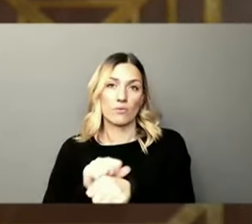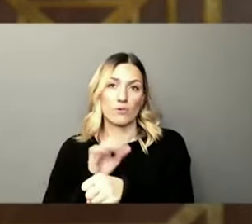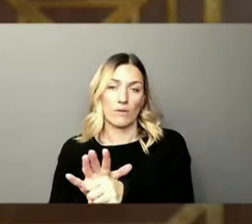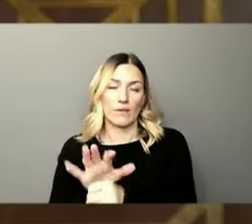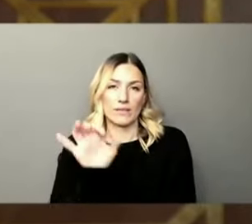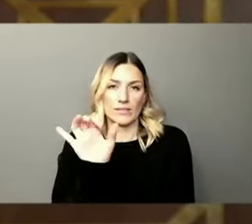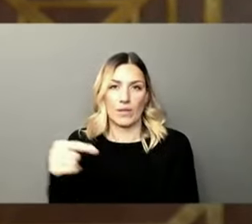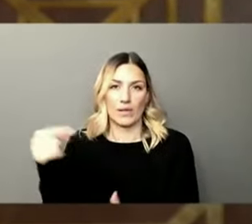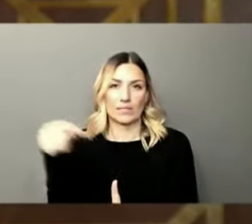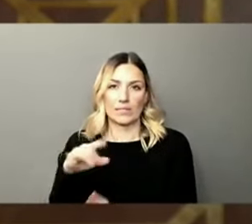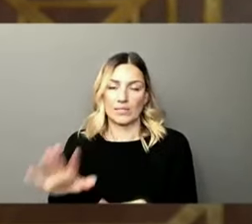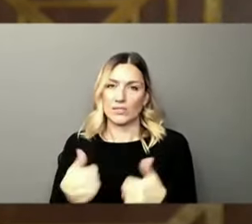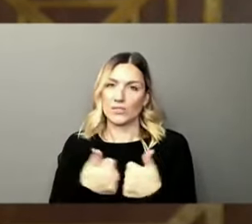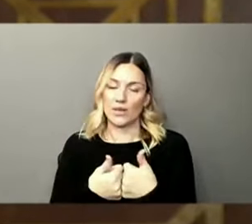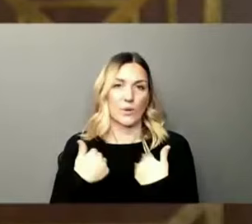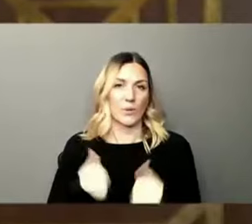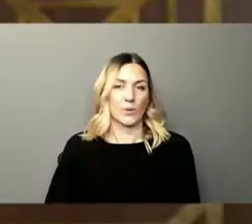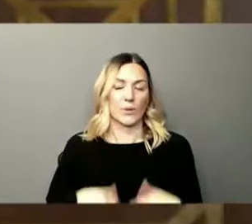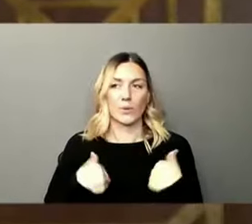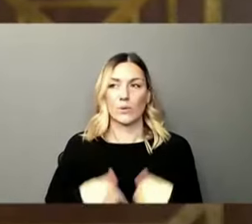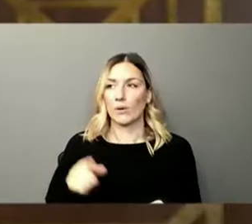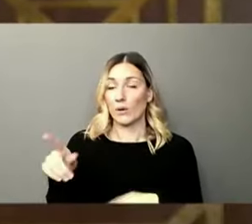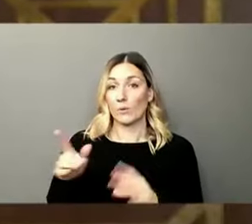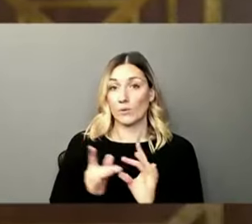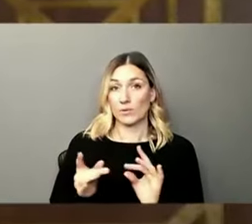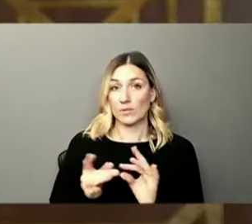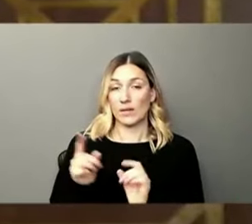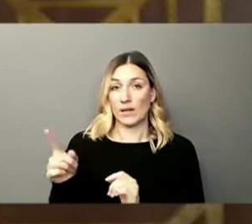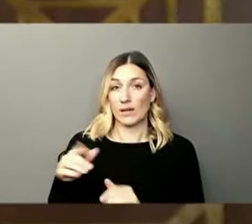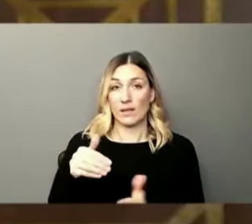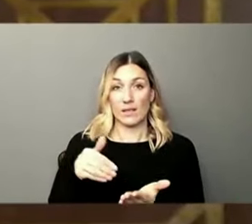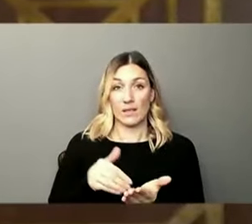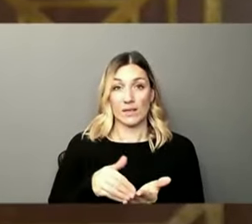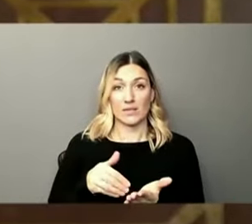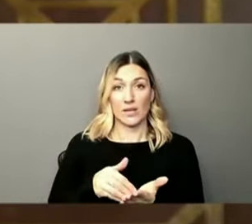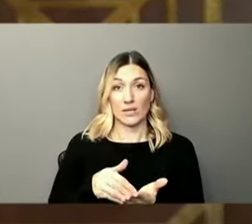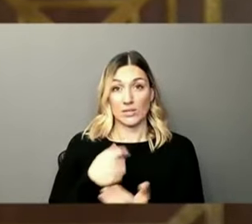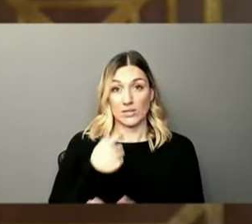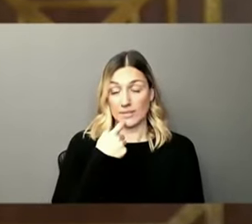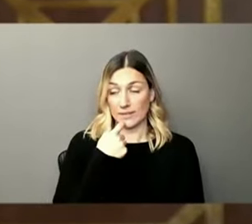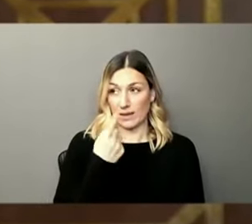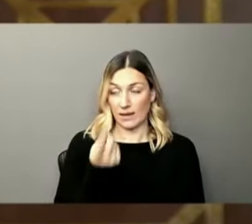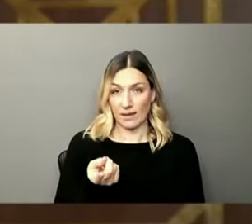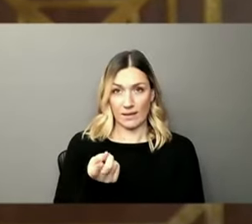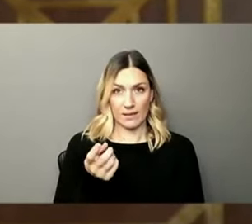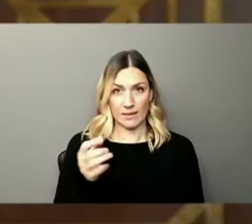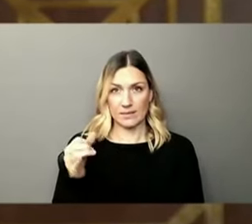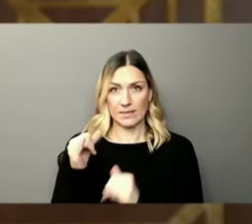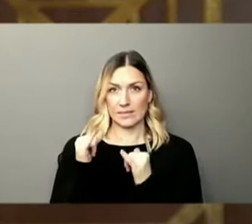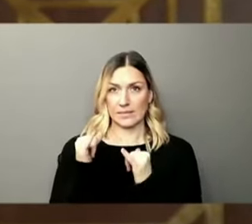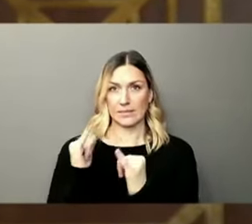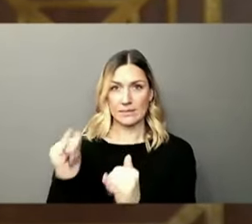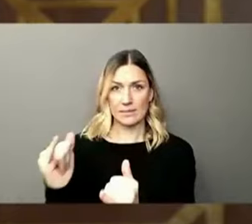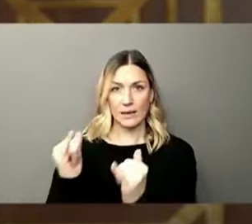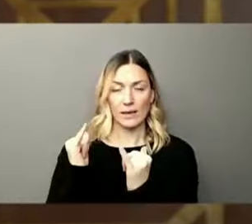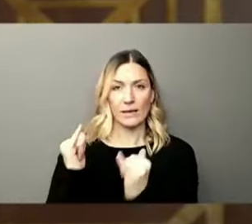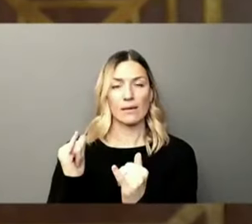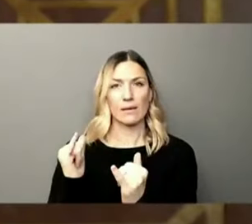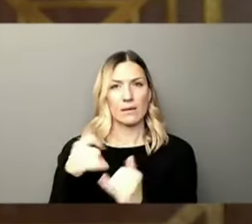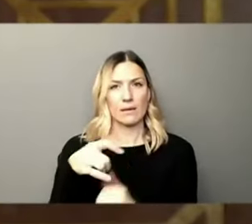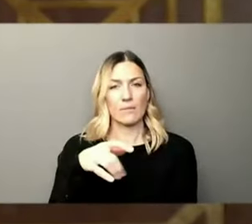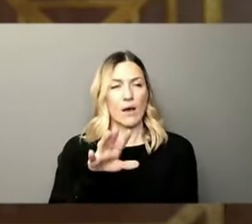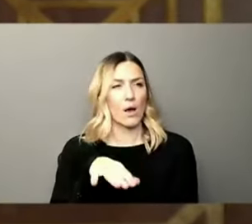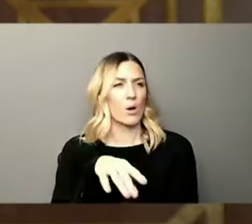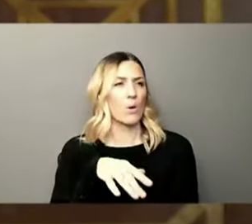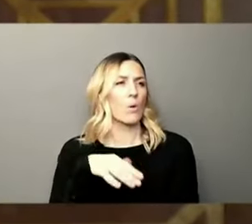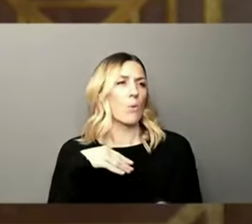that's been challenging. Like what you said, what the doctors are saying to you is the same for me. You need to walk more, you